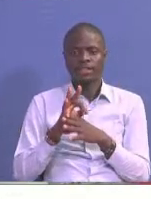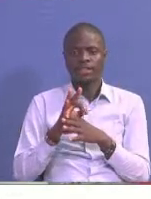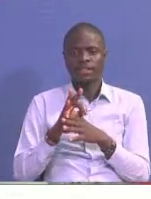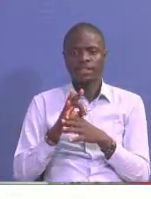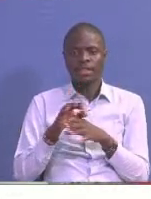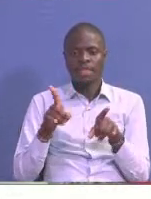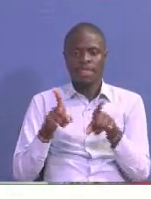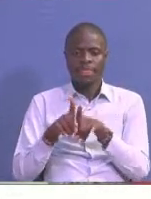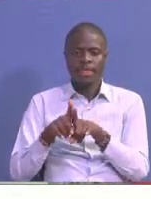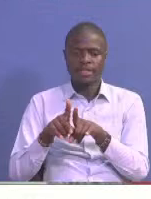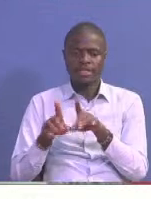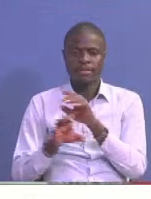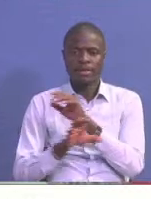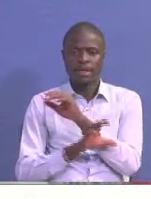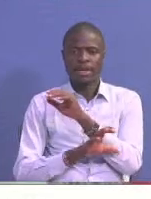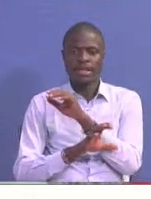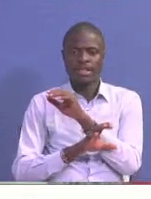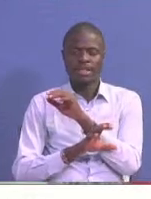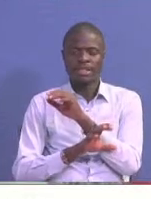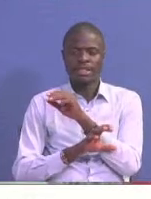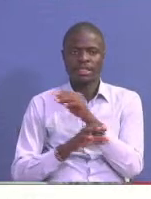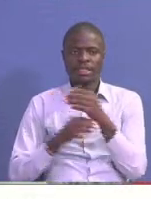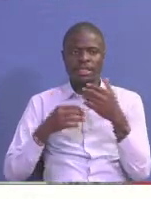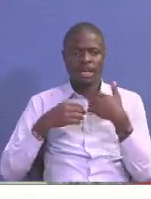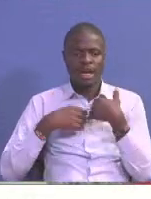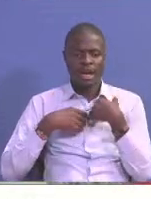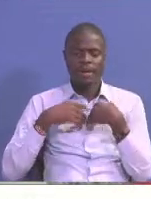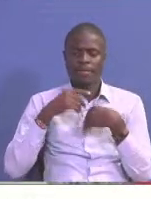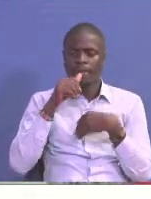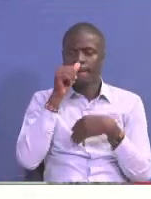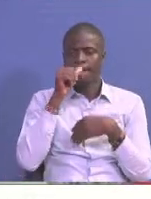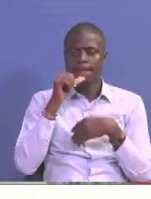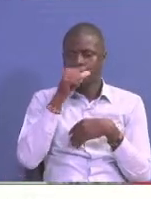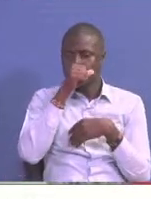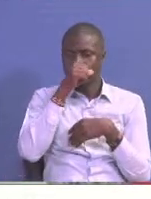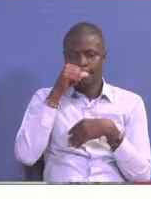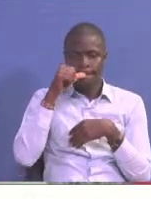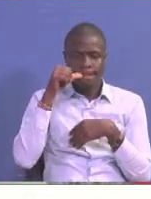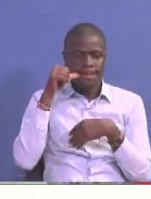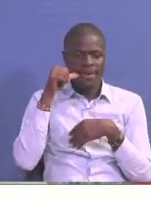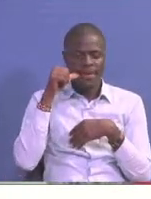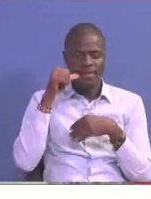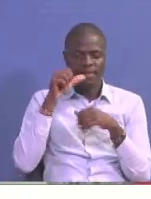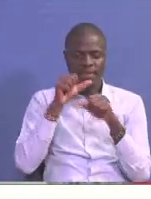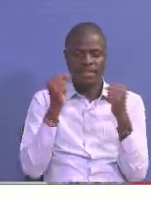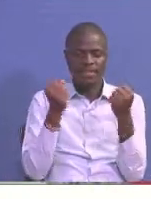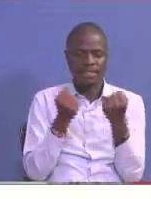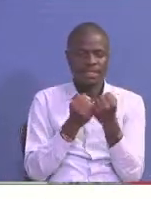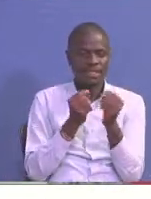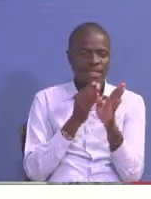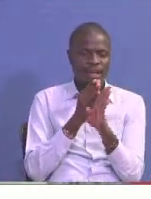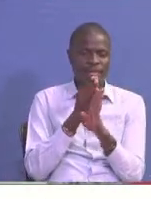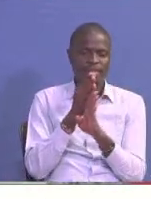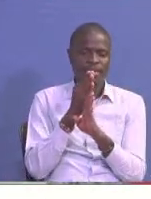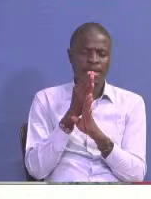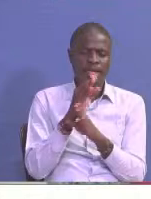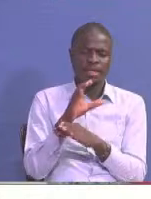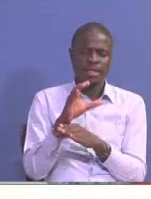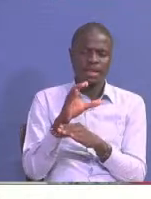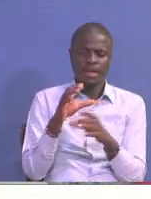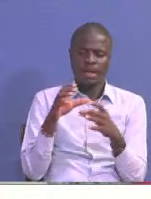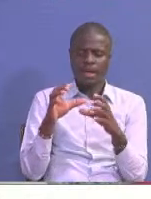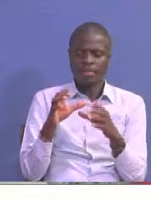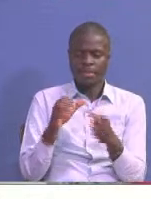The same countries have private sector companies, major companies, supporting